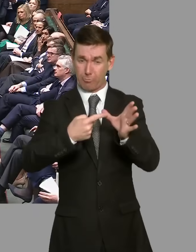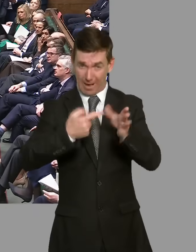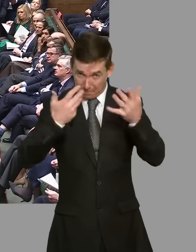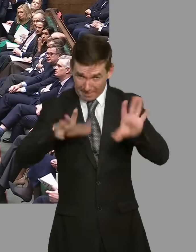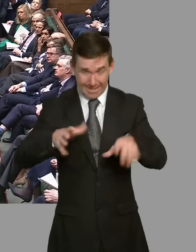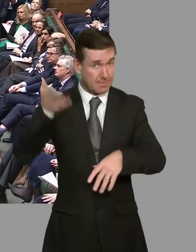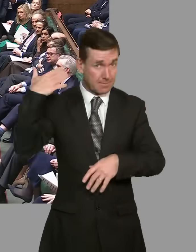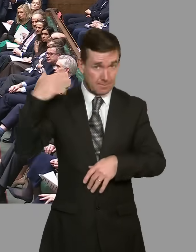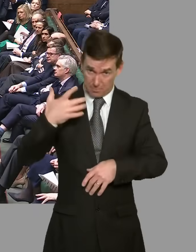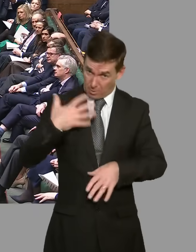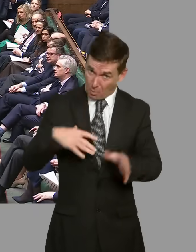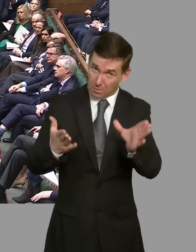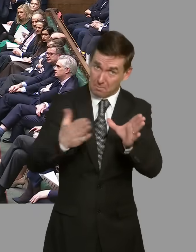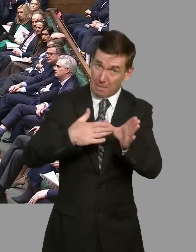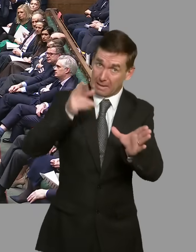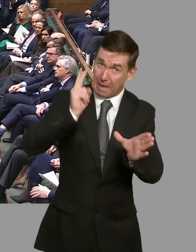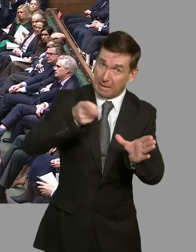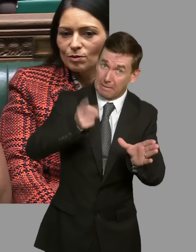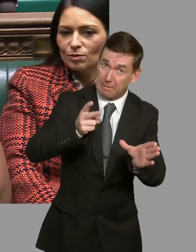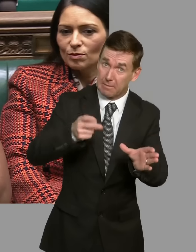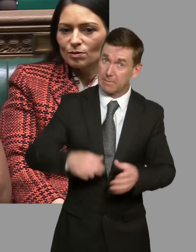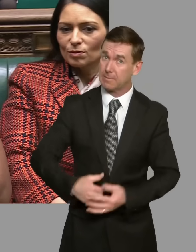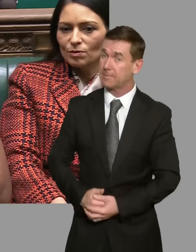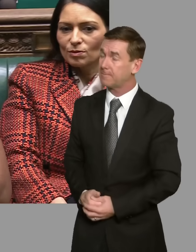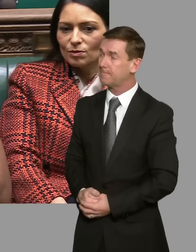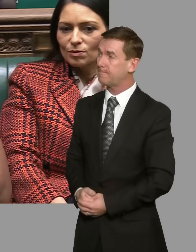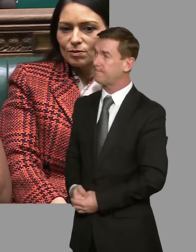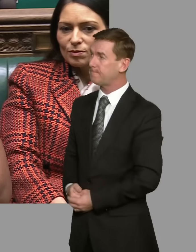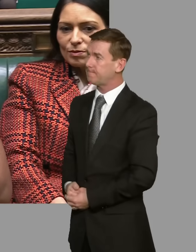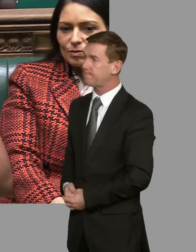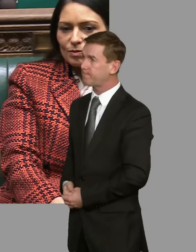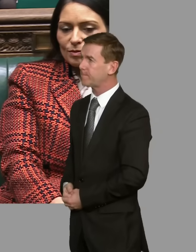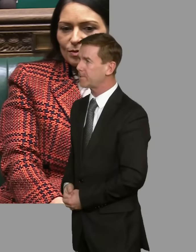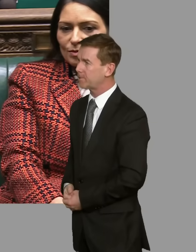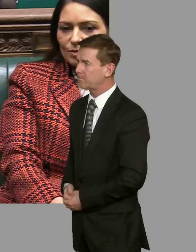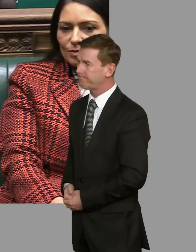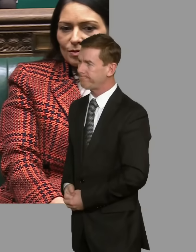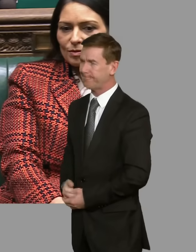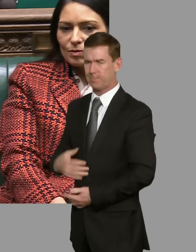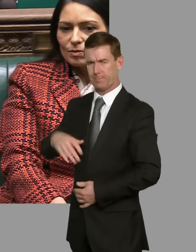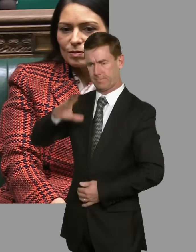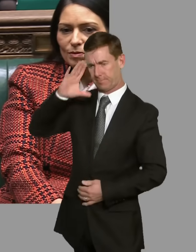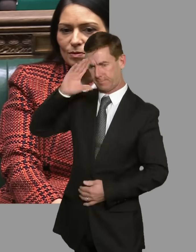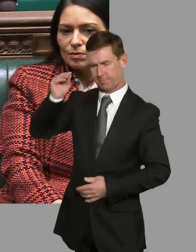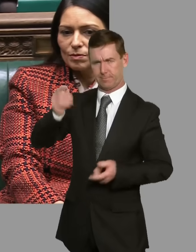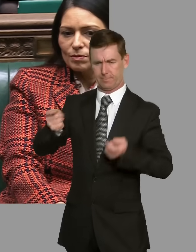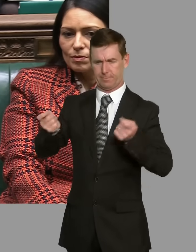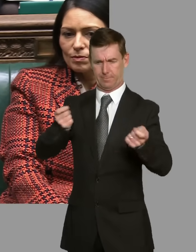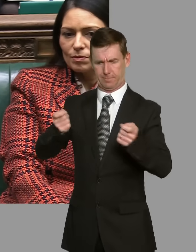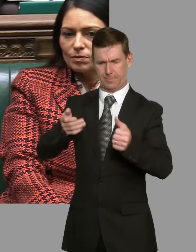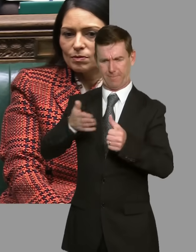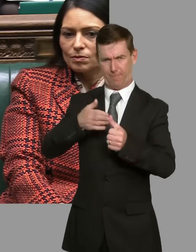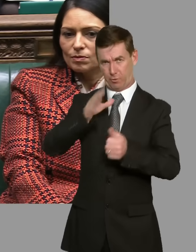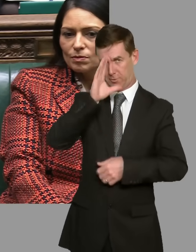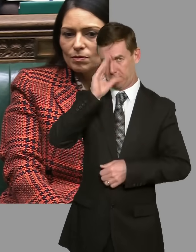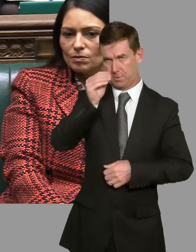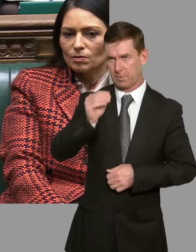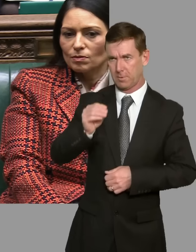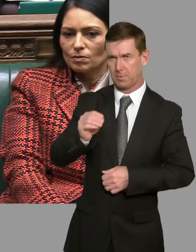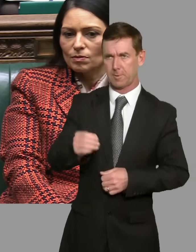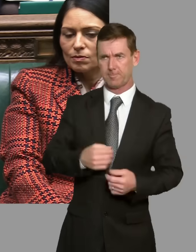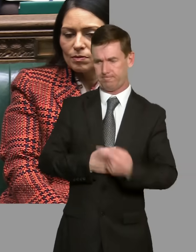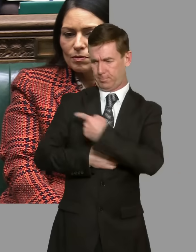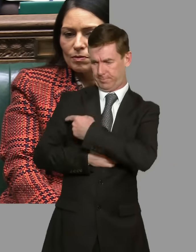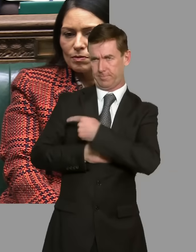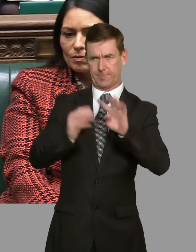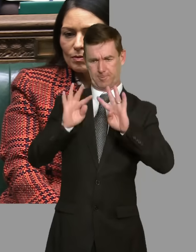Mr. Speaker, let me start by talking about the Shadow Attorney General. Yes. Yeah. Do they know what the Shadow